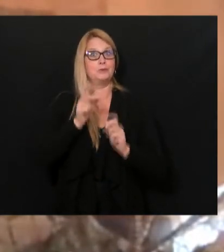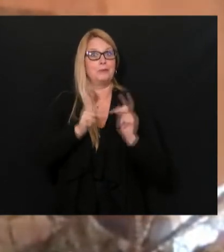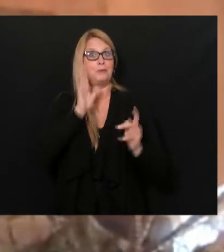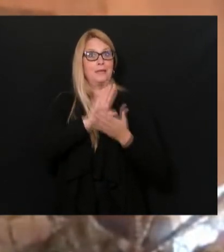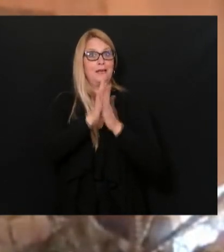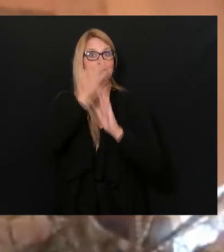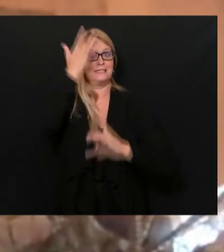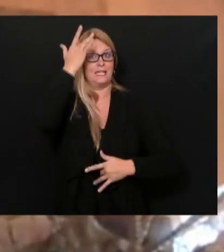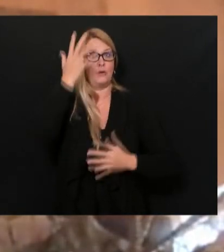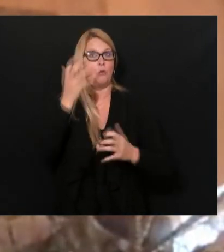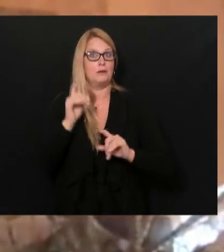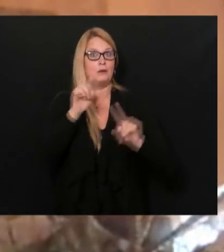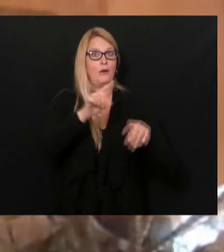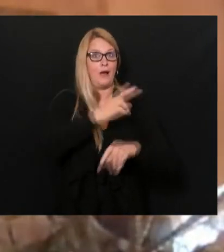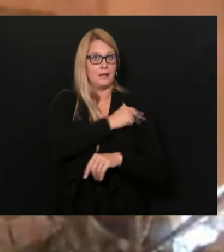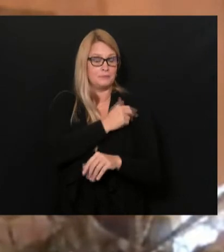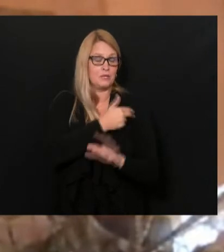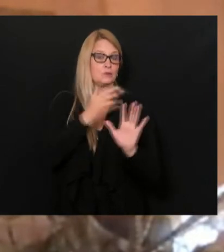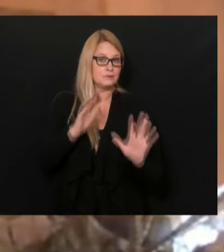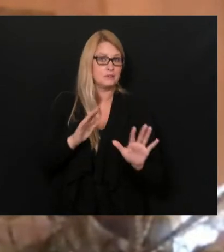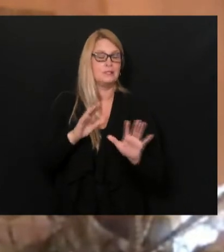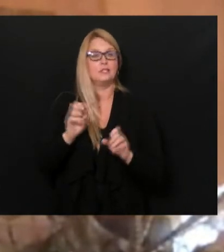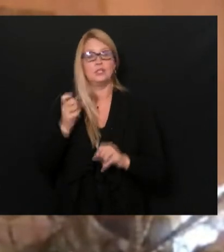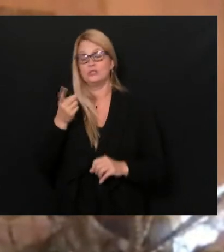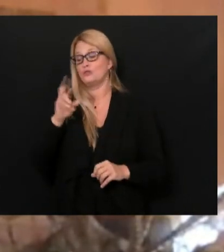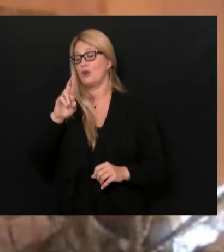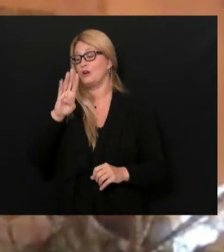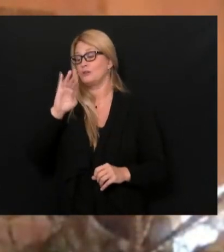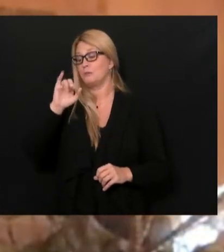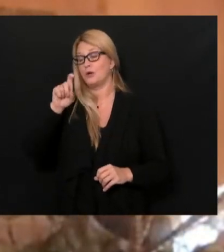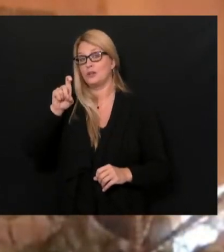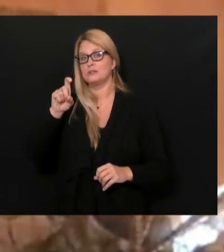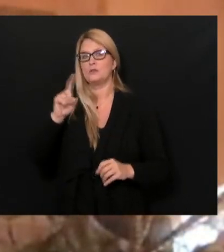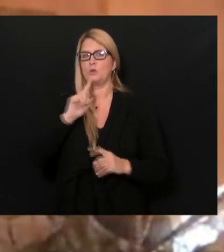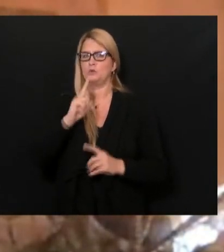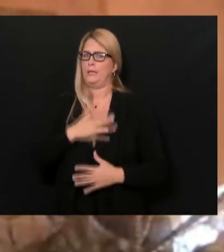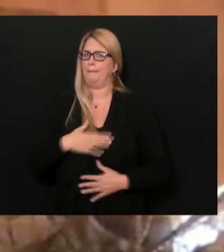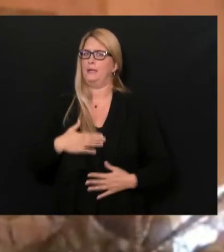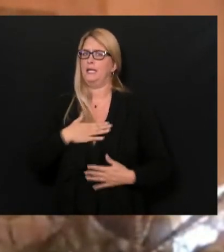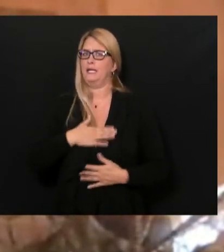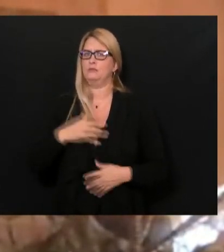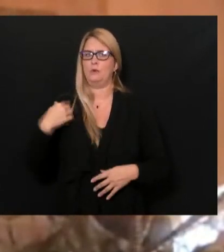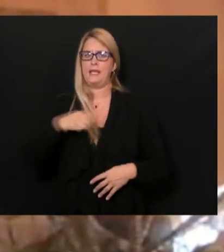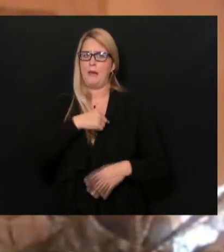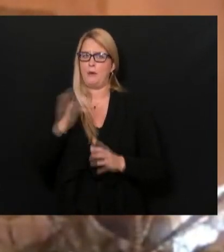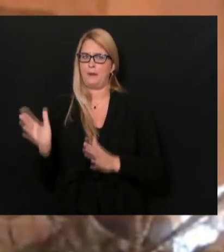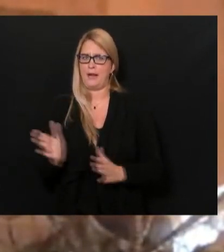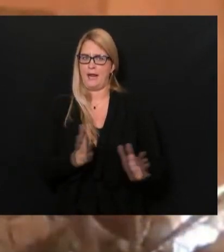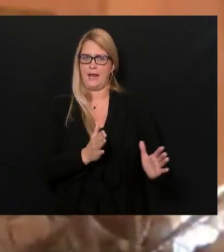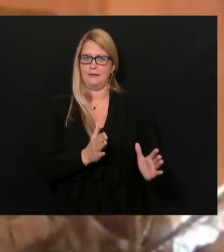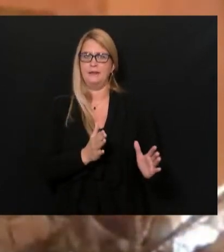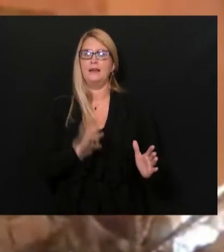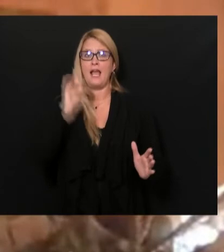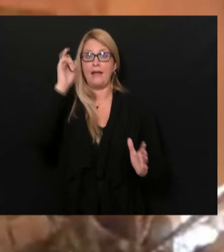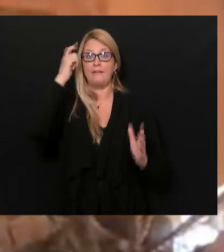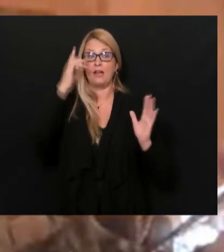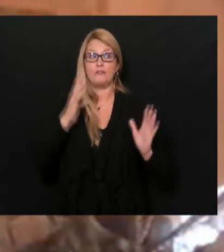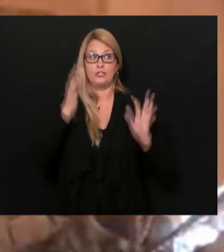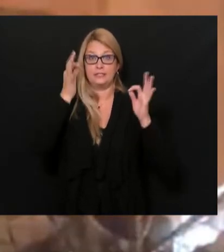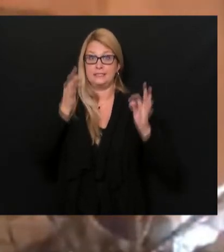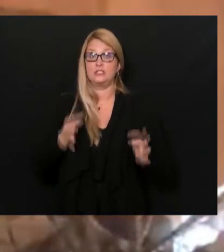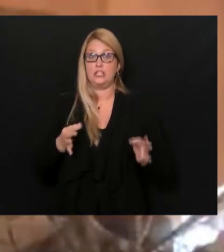So as we're moving forward, Dr. Birx was very pleased with our focus, with the governor's decision to really start to